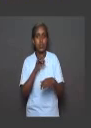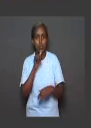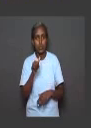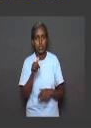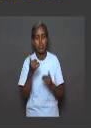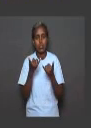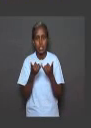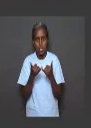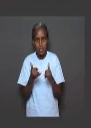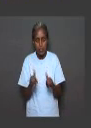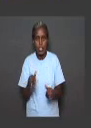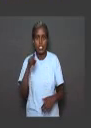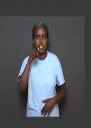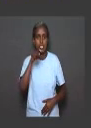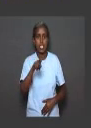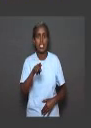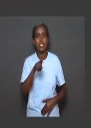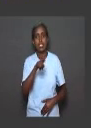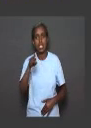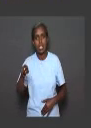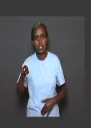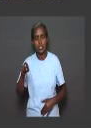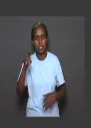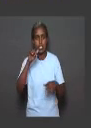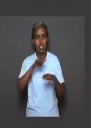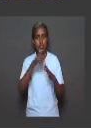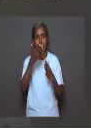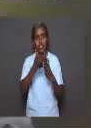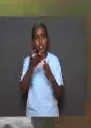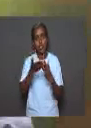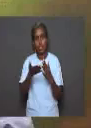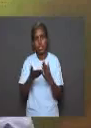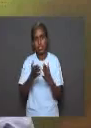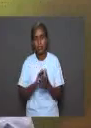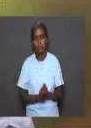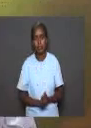the x-axis into intervals.